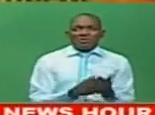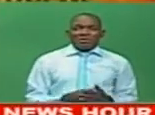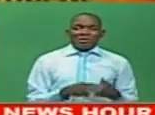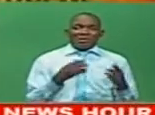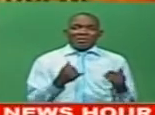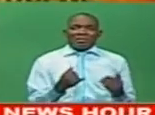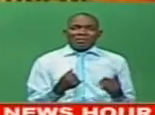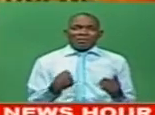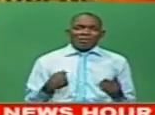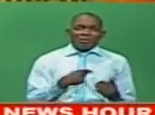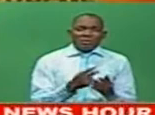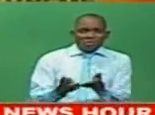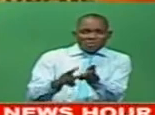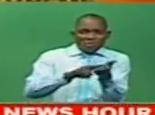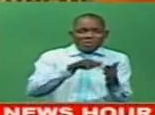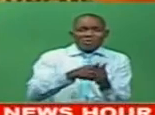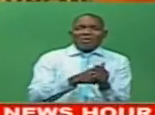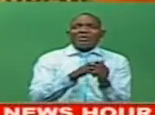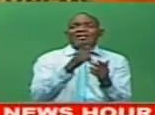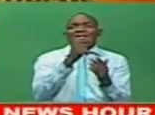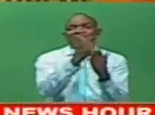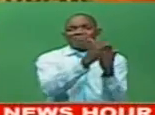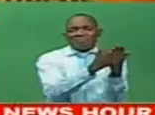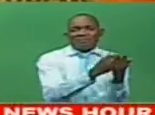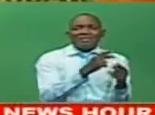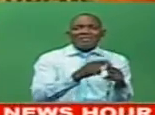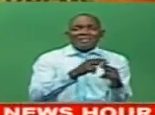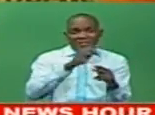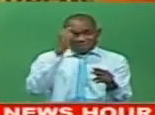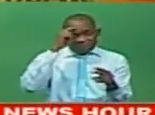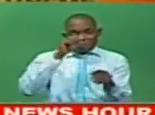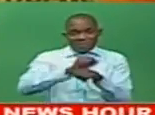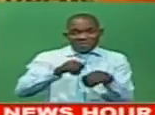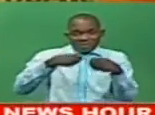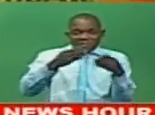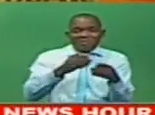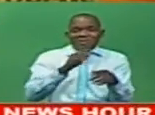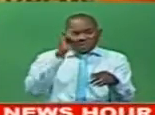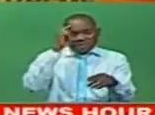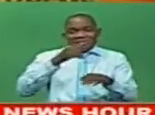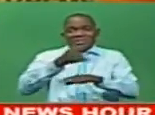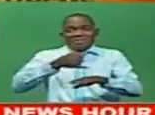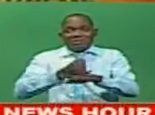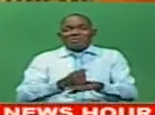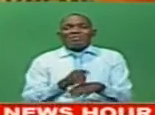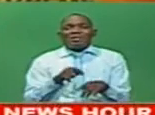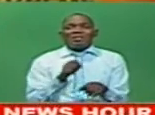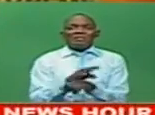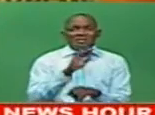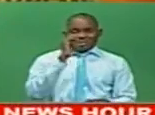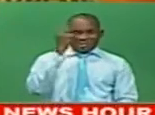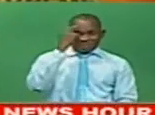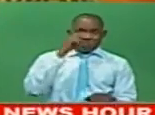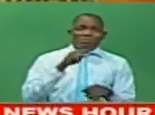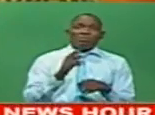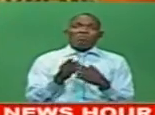a list of all ongoing contracts and projects with all government institutions in order to advise government